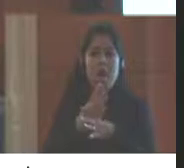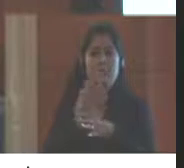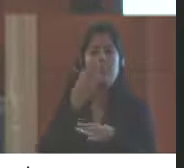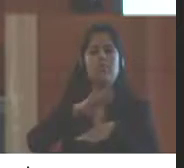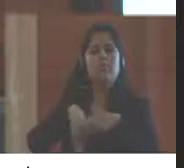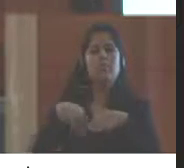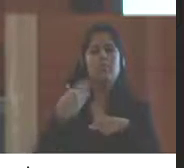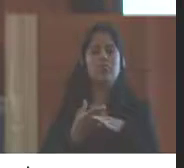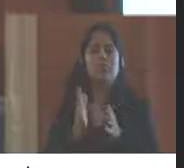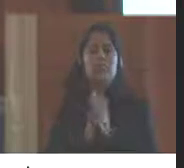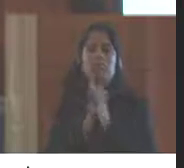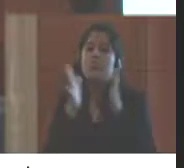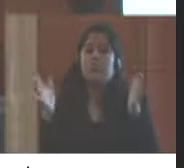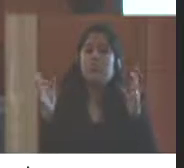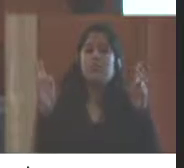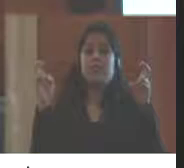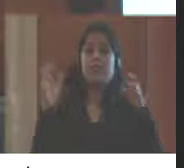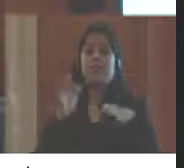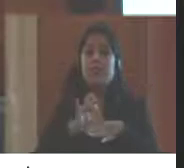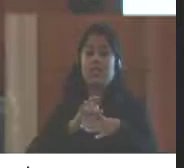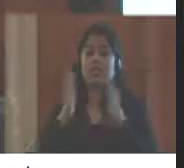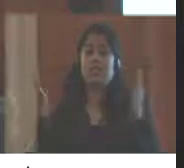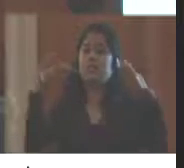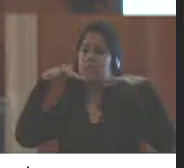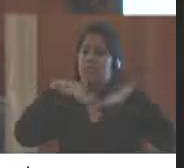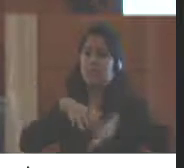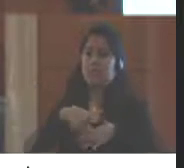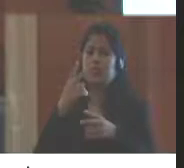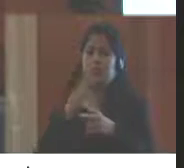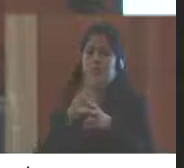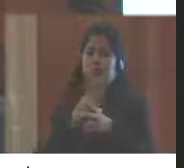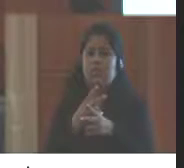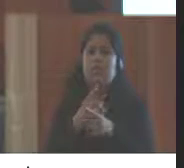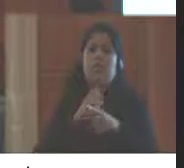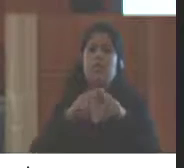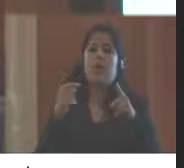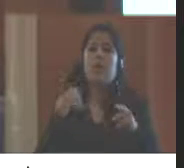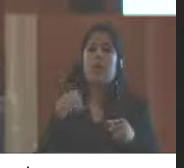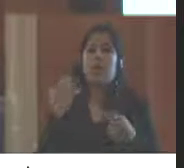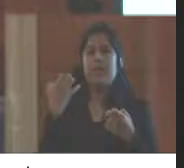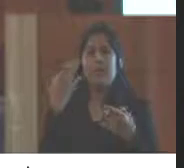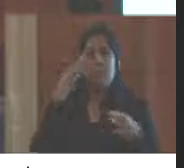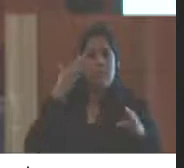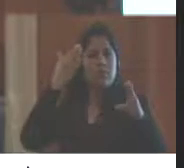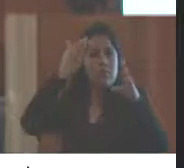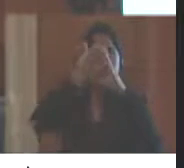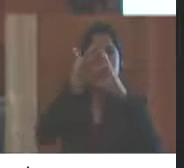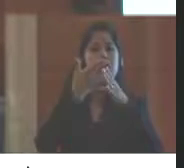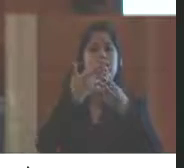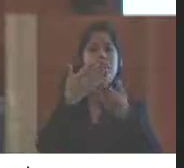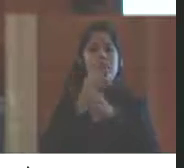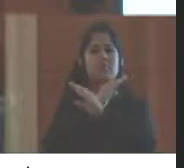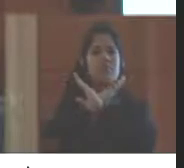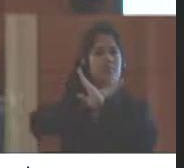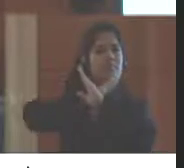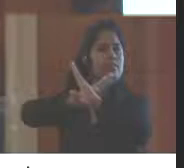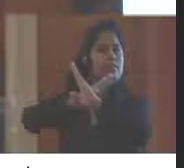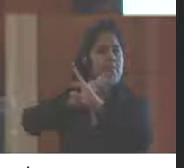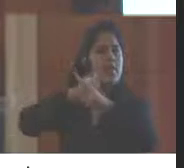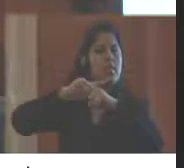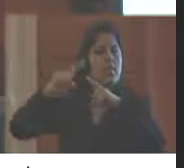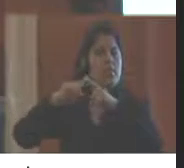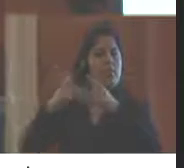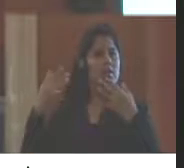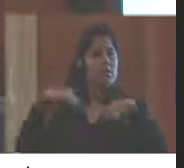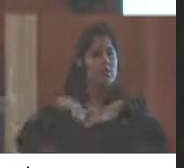it, because we still discuss a lot the situation of crisis and disaster, and our goal is to avoid that